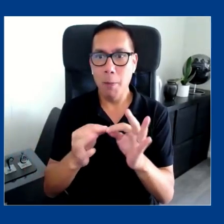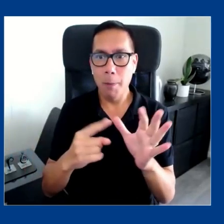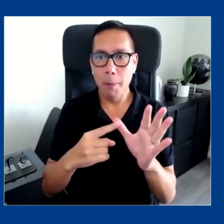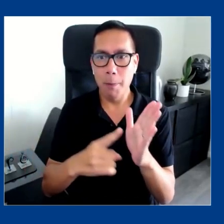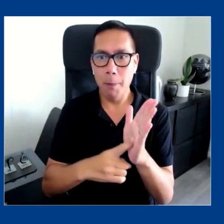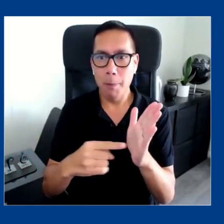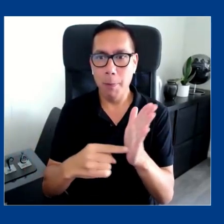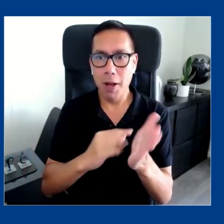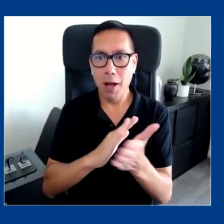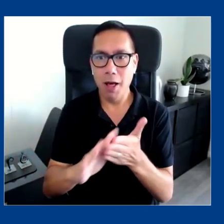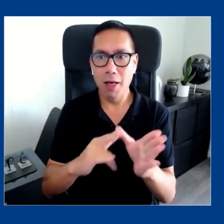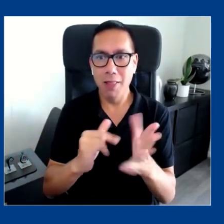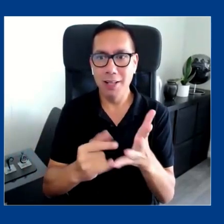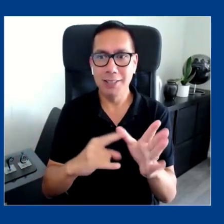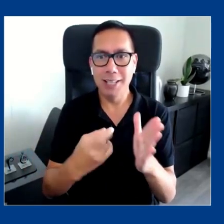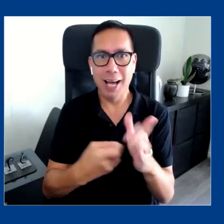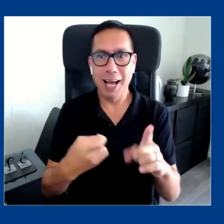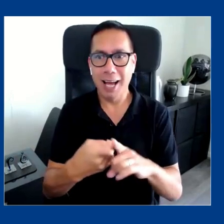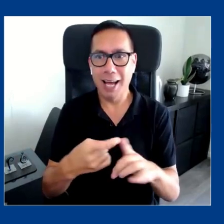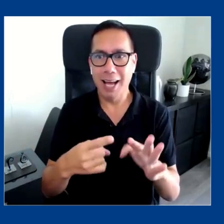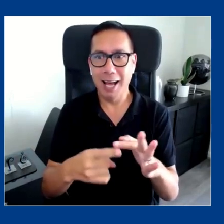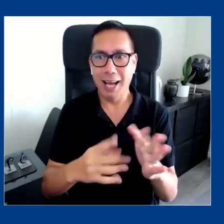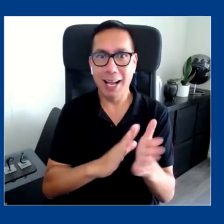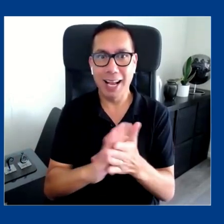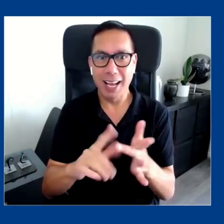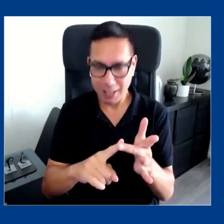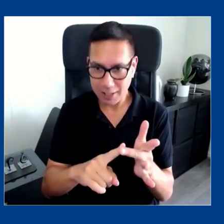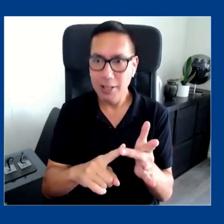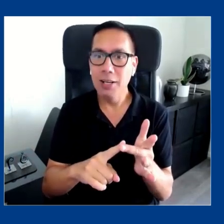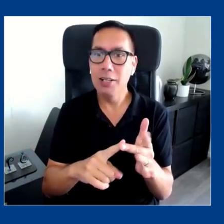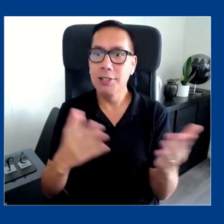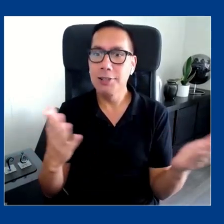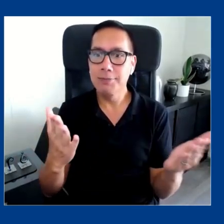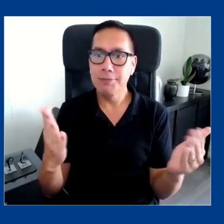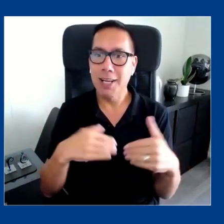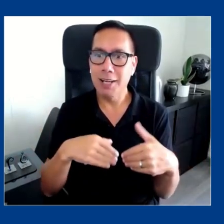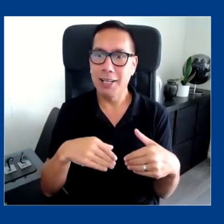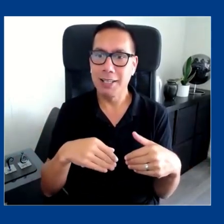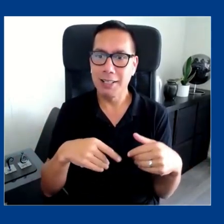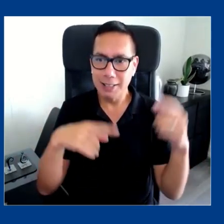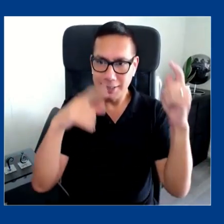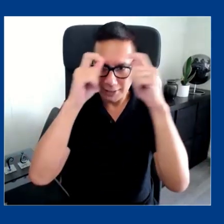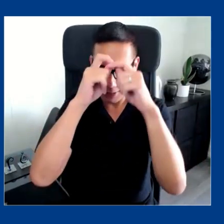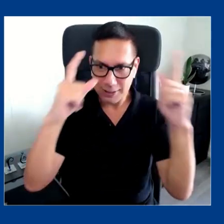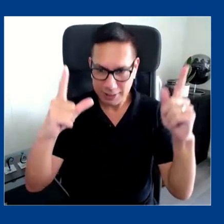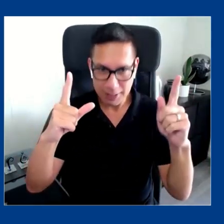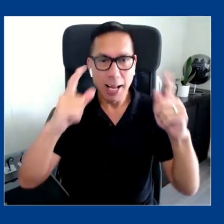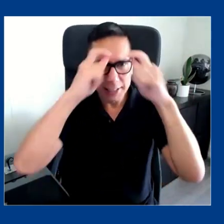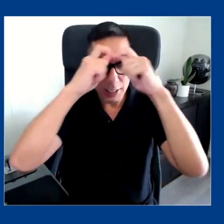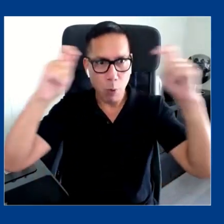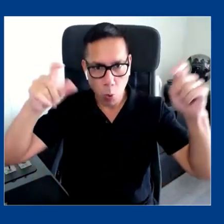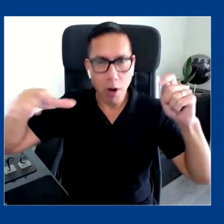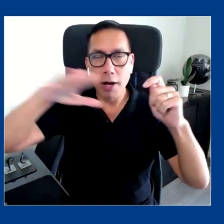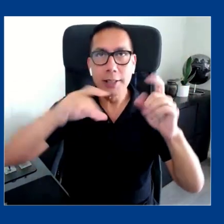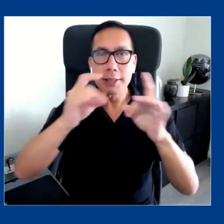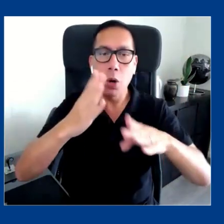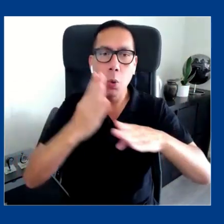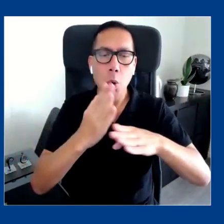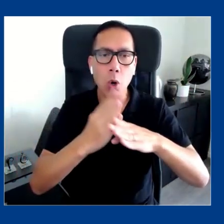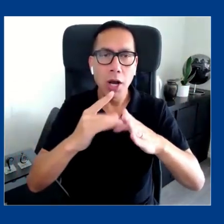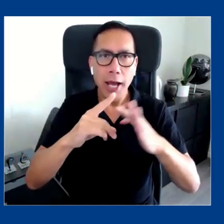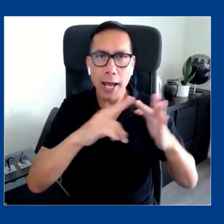is originally from Timor, both east and west along the colonial border. He studied and worked in different parts of Indonesia and also in East Timor